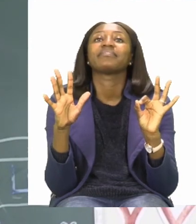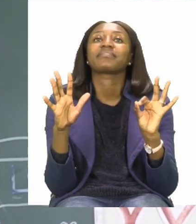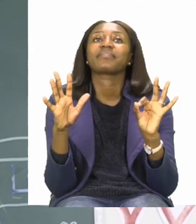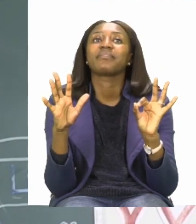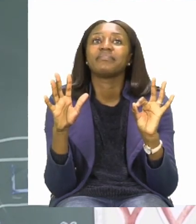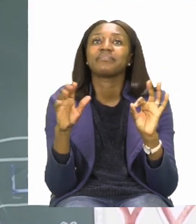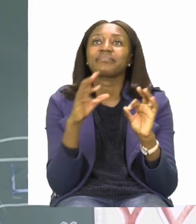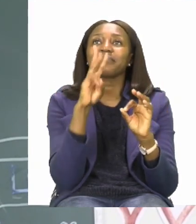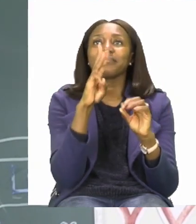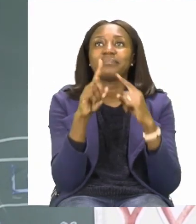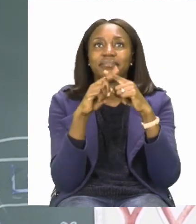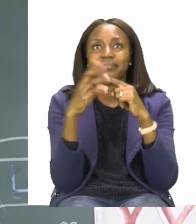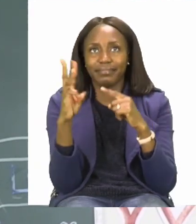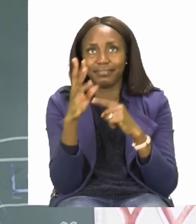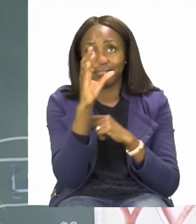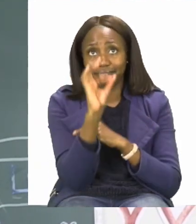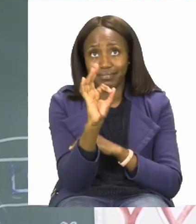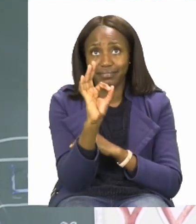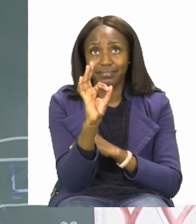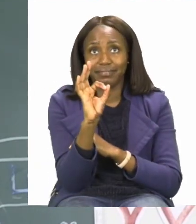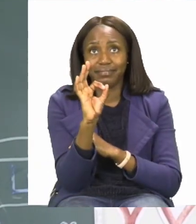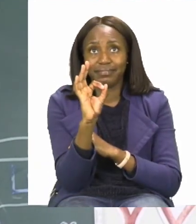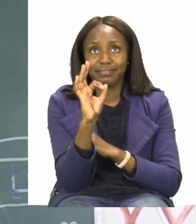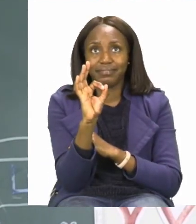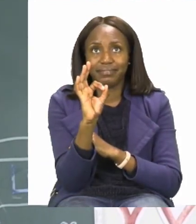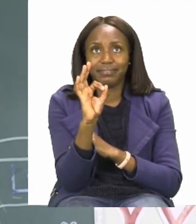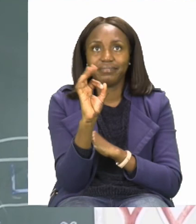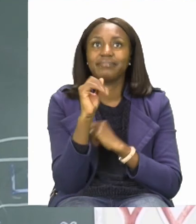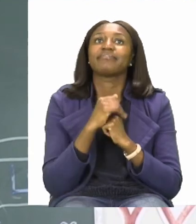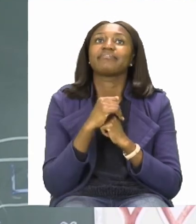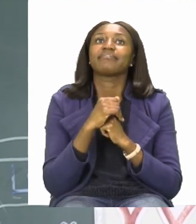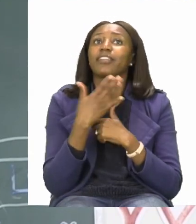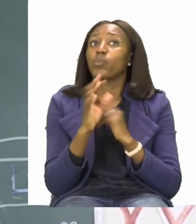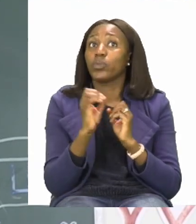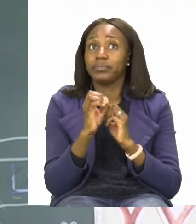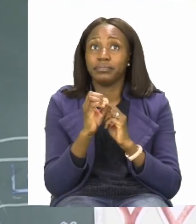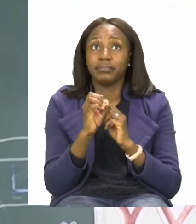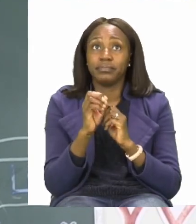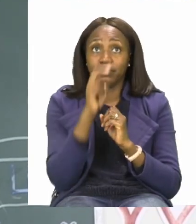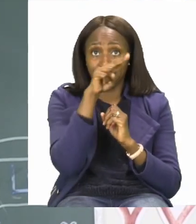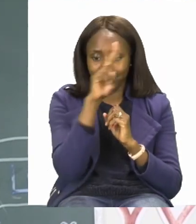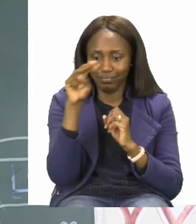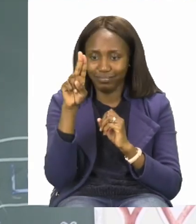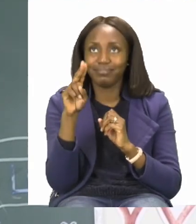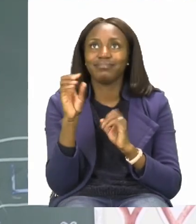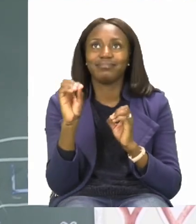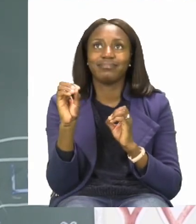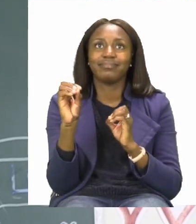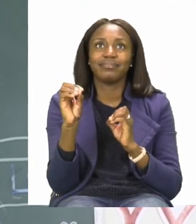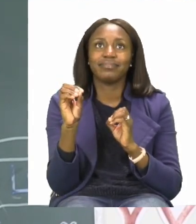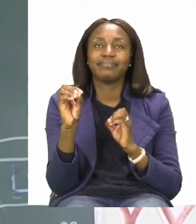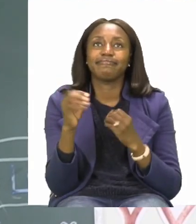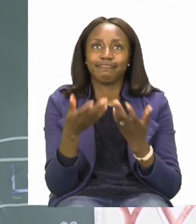3 plus 6, boys and girls, equals 9. But we are not done. We've only added the tens. Now